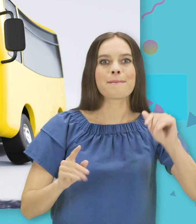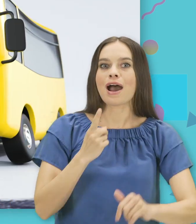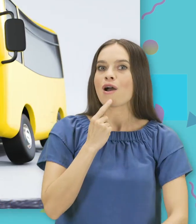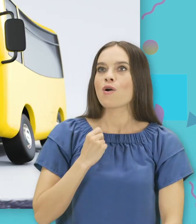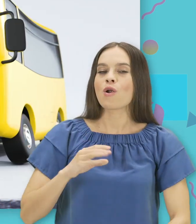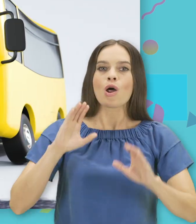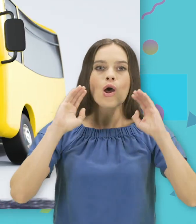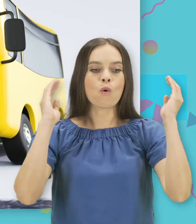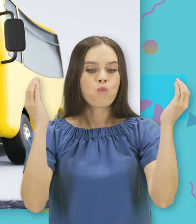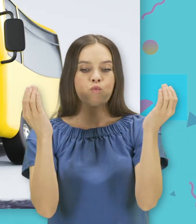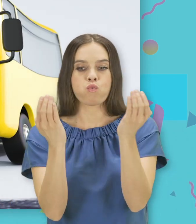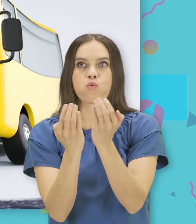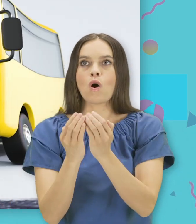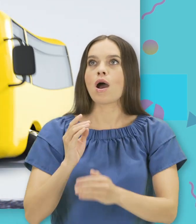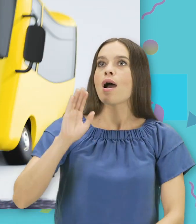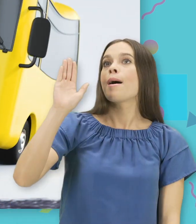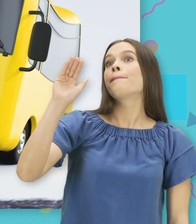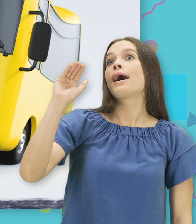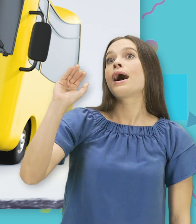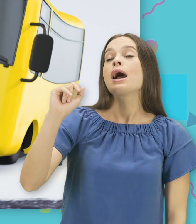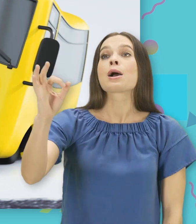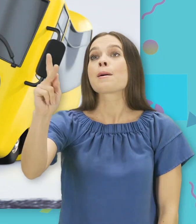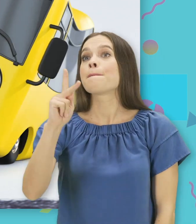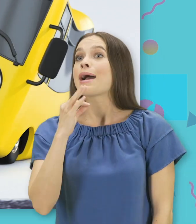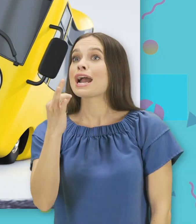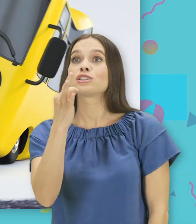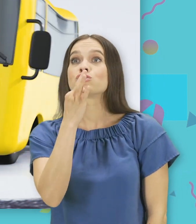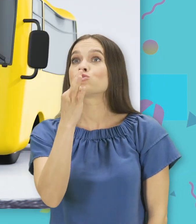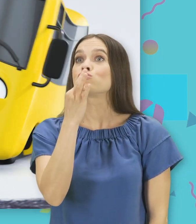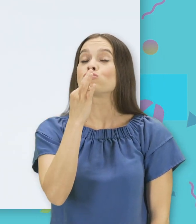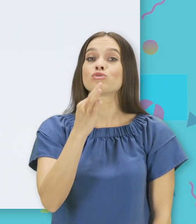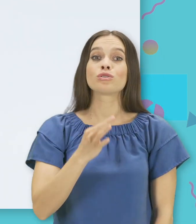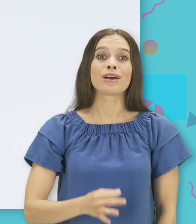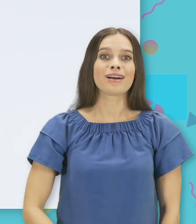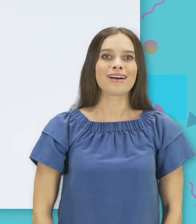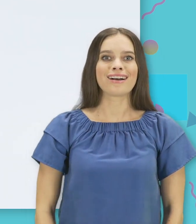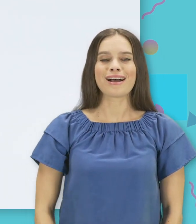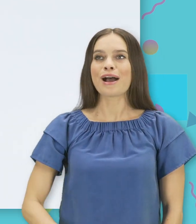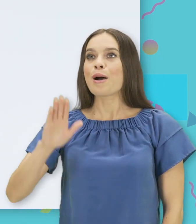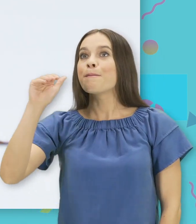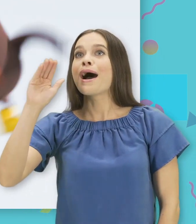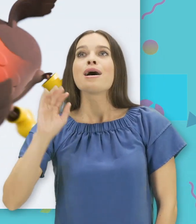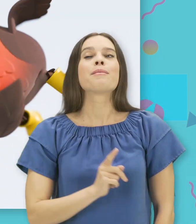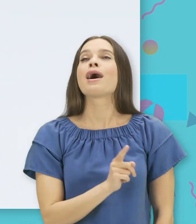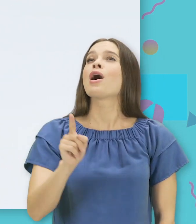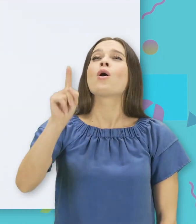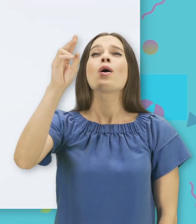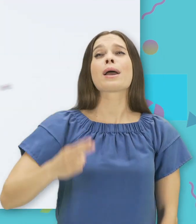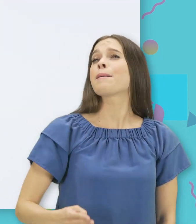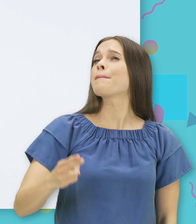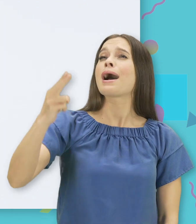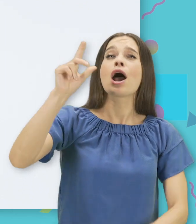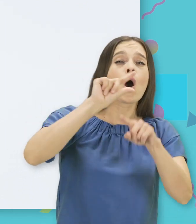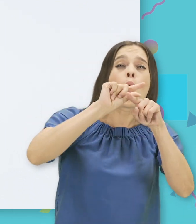bye red balloon. Come back very soon. Fly, fly way